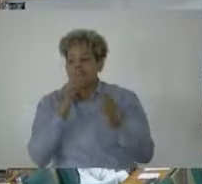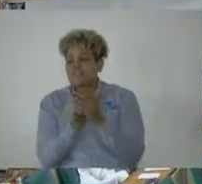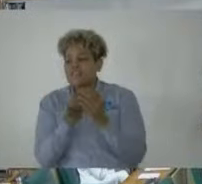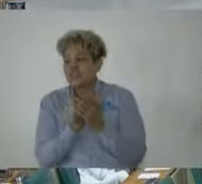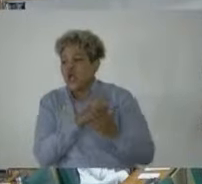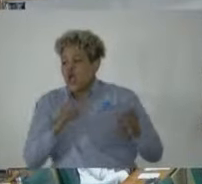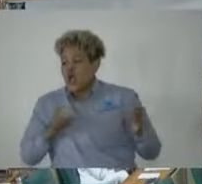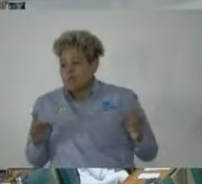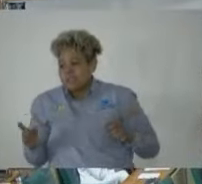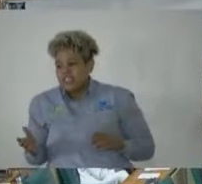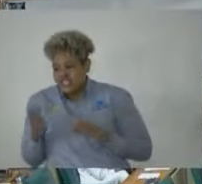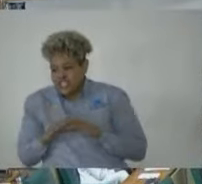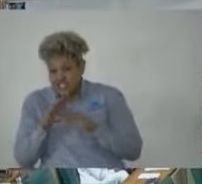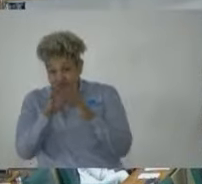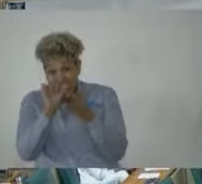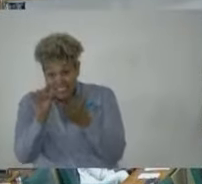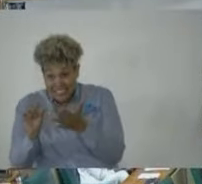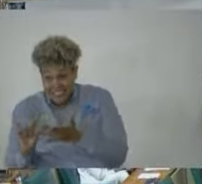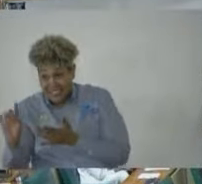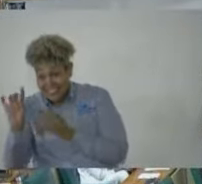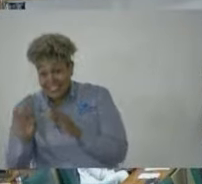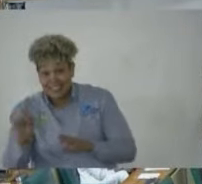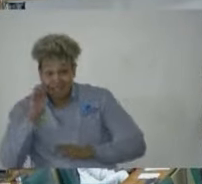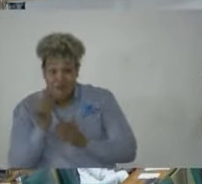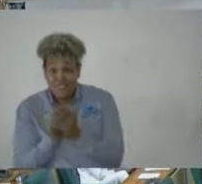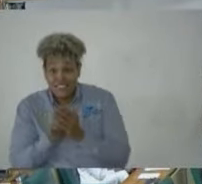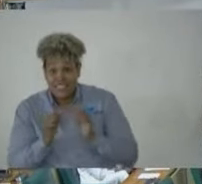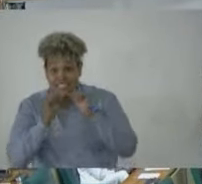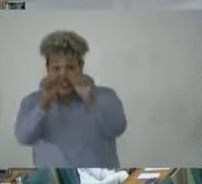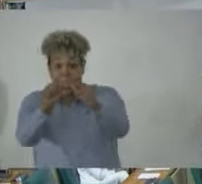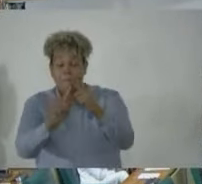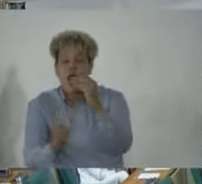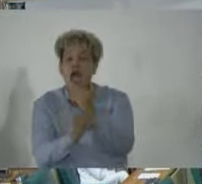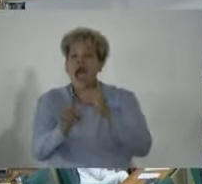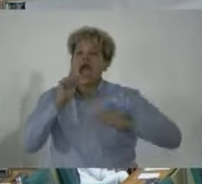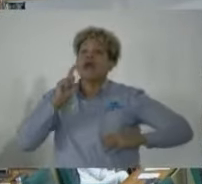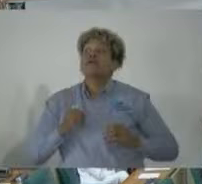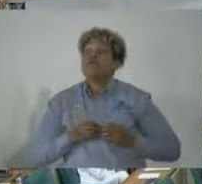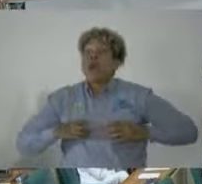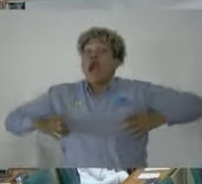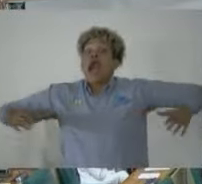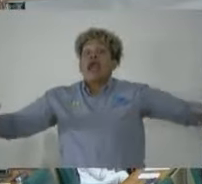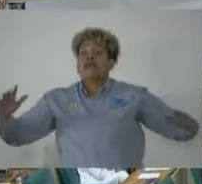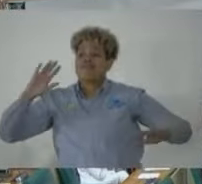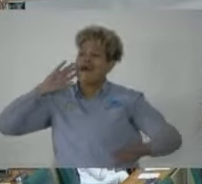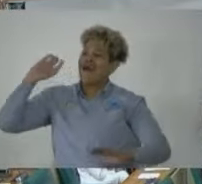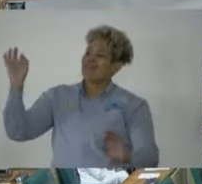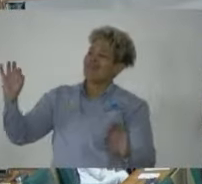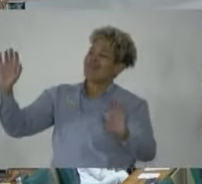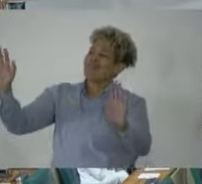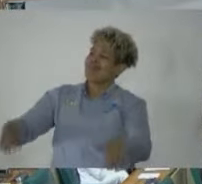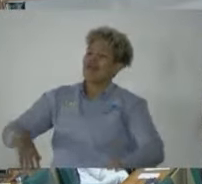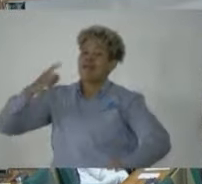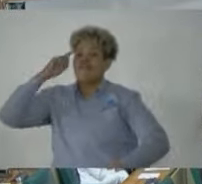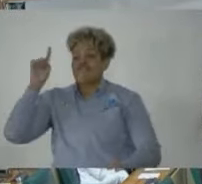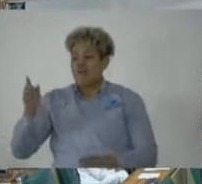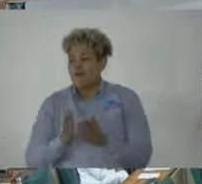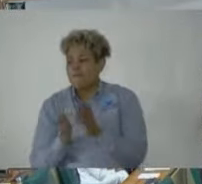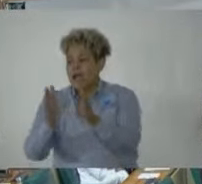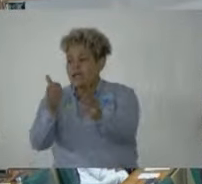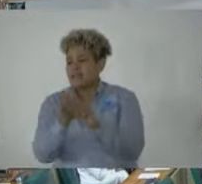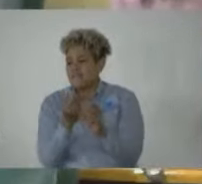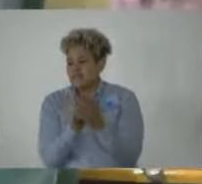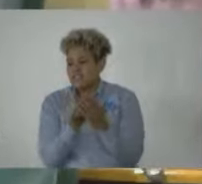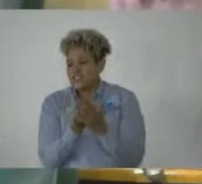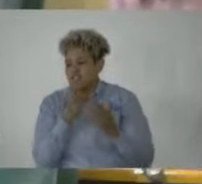to increase the incentives for fiscal sustainability and magnify the disincentives for pursuing a path of fiscal